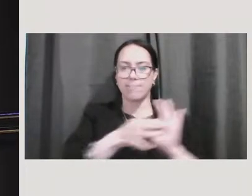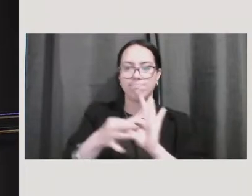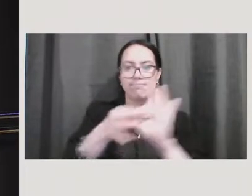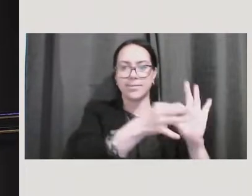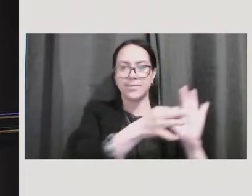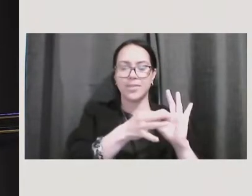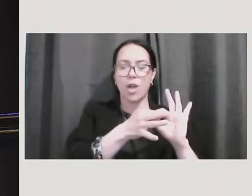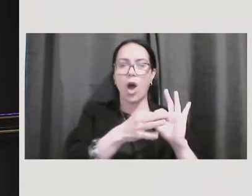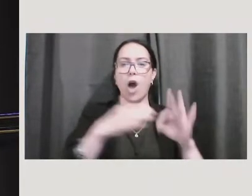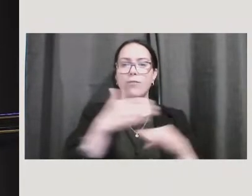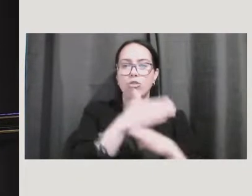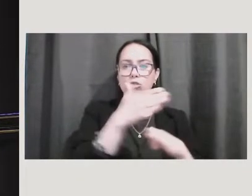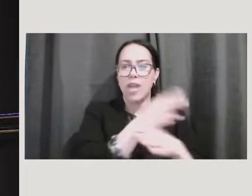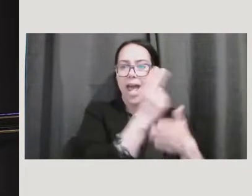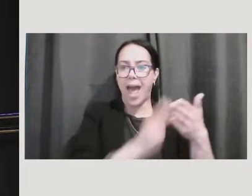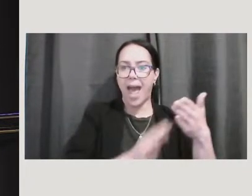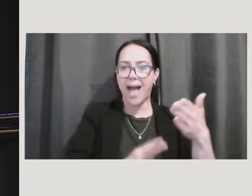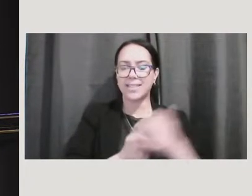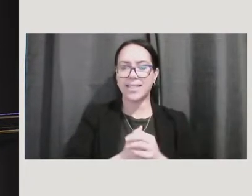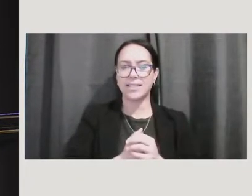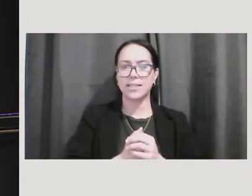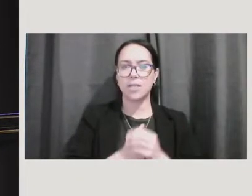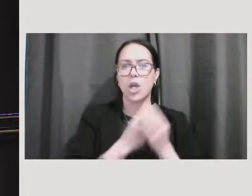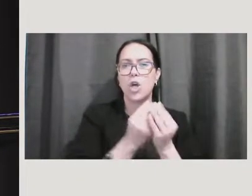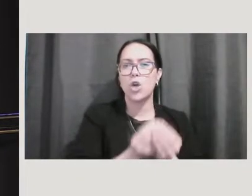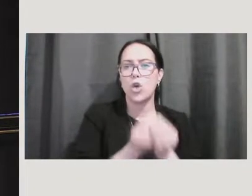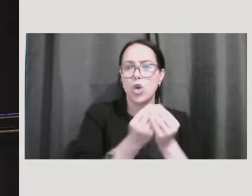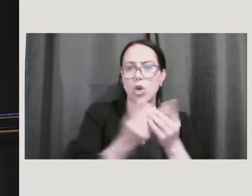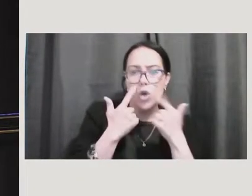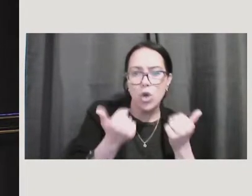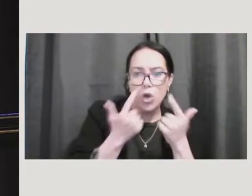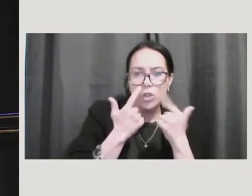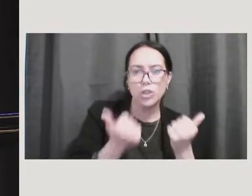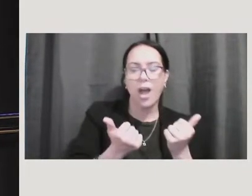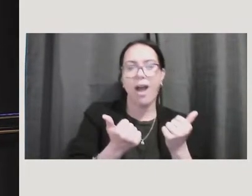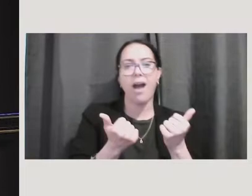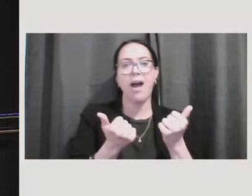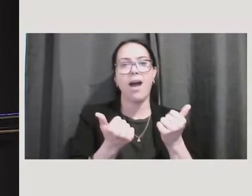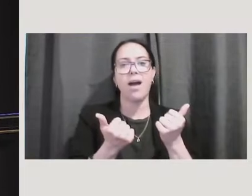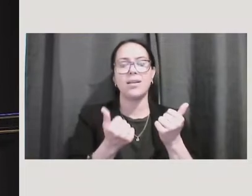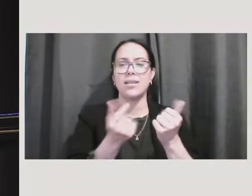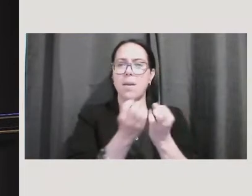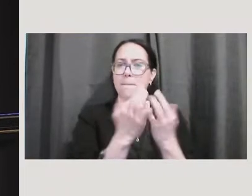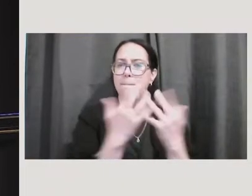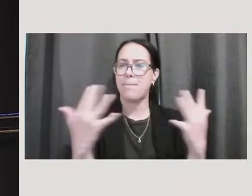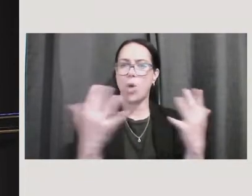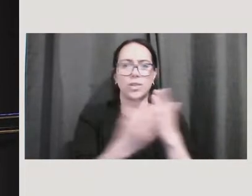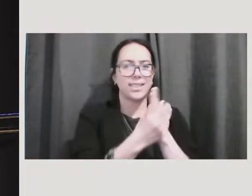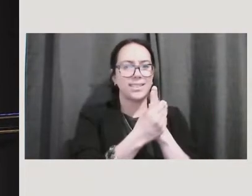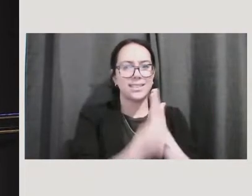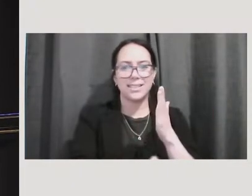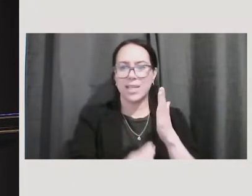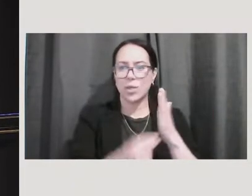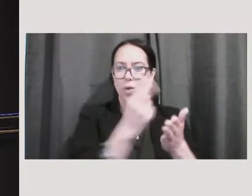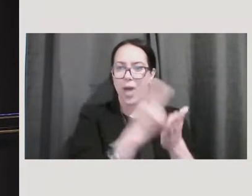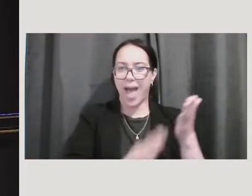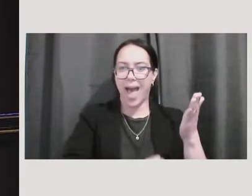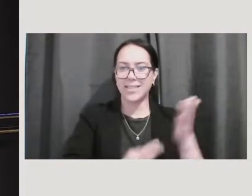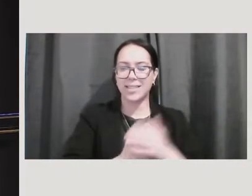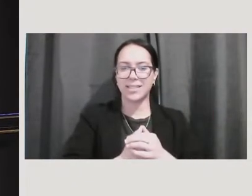nurture and grow a wave of Savvy multiple multi multi-skilled artists who had Universal